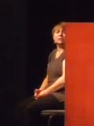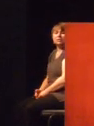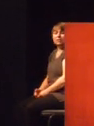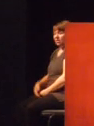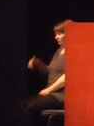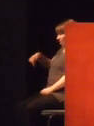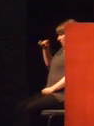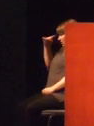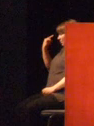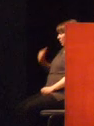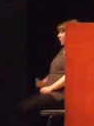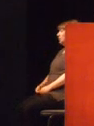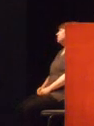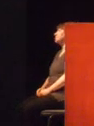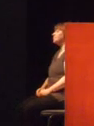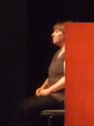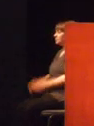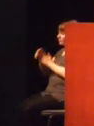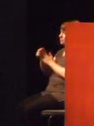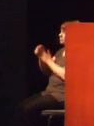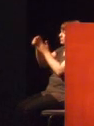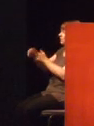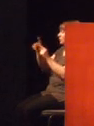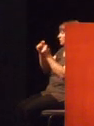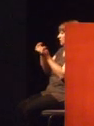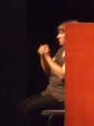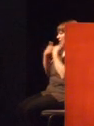This summer, a leadership team put together an